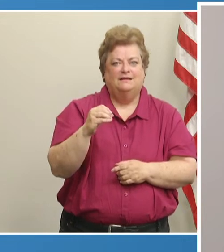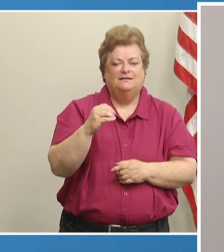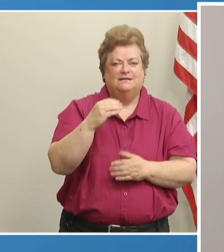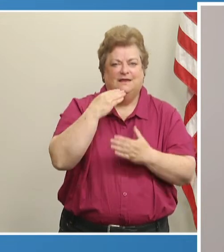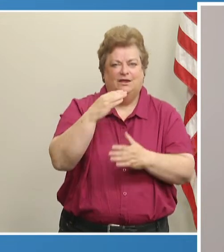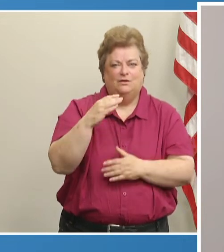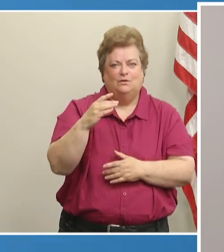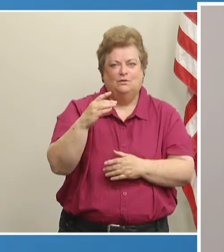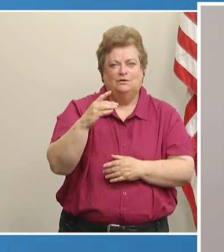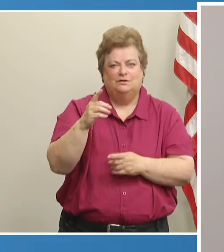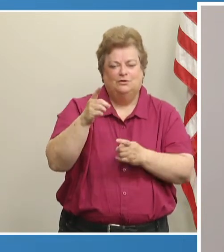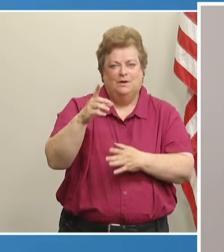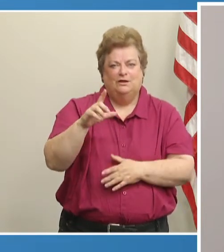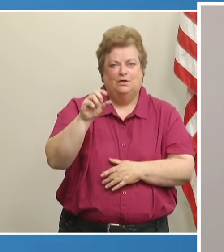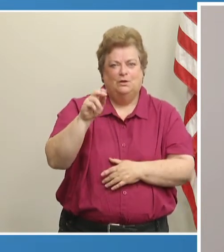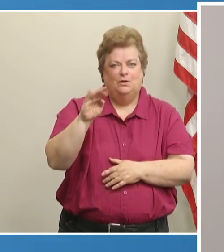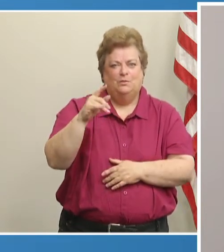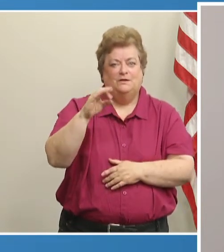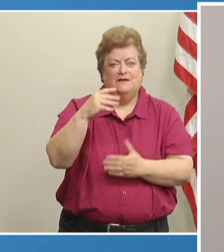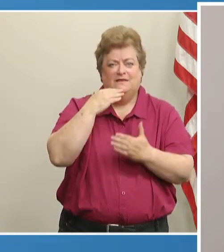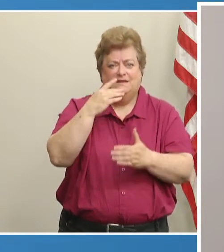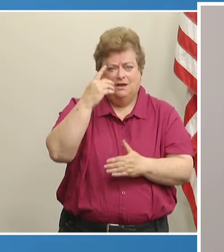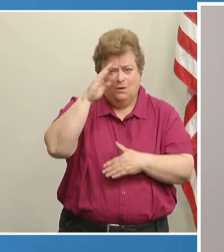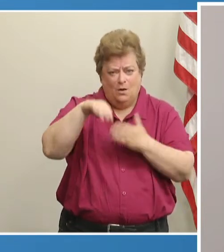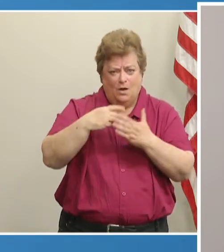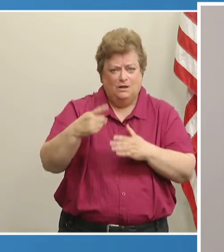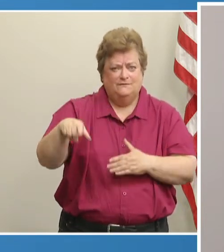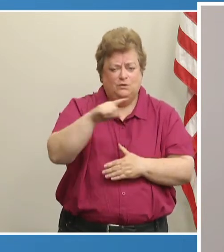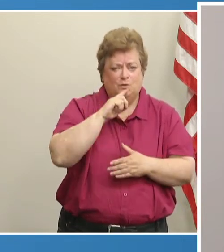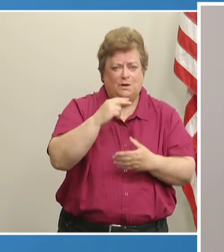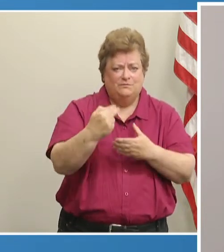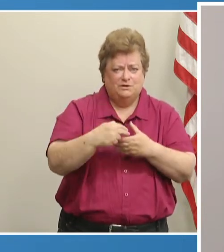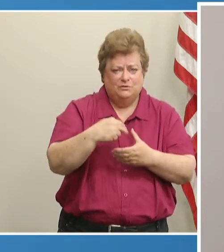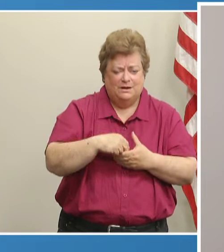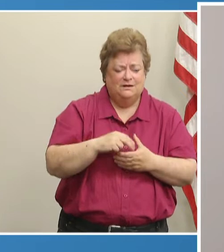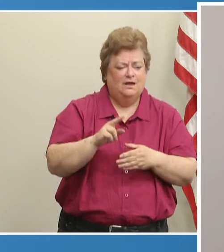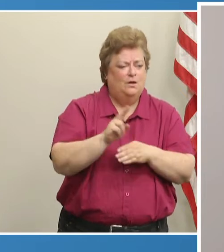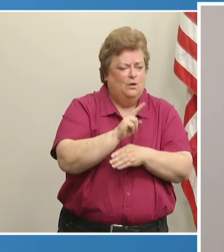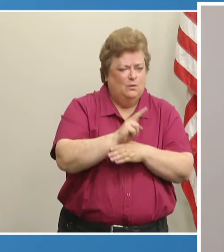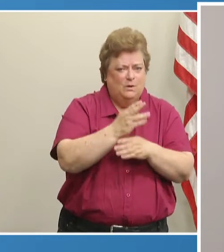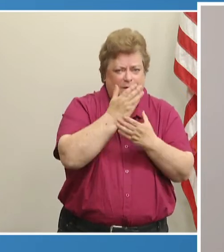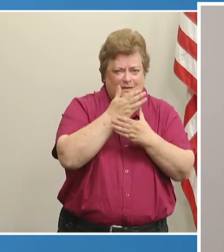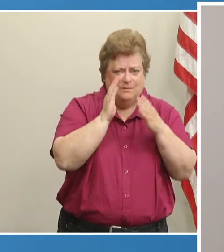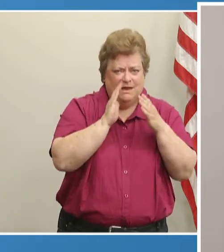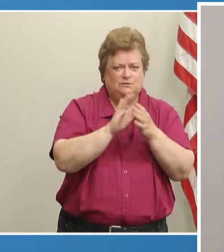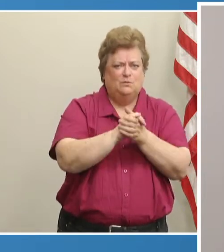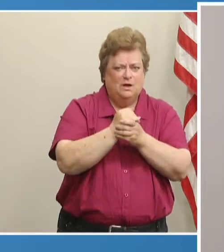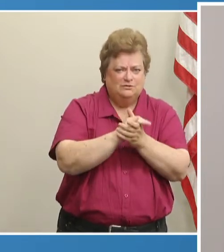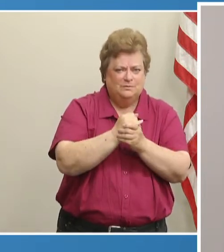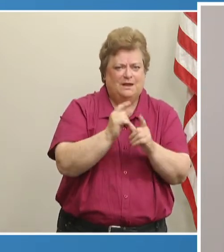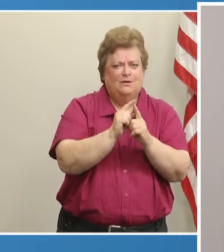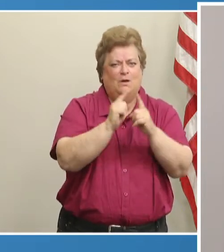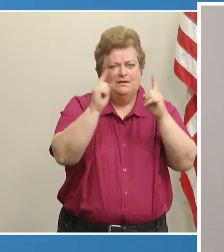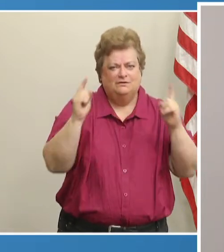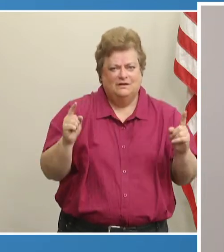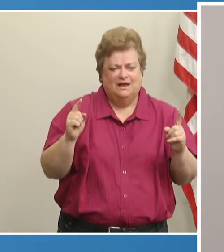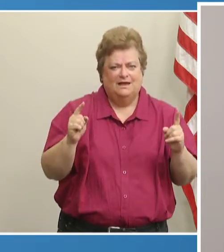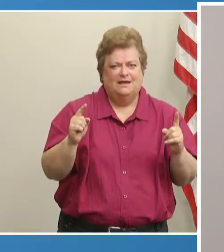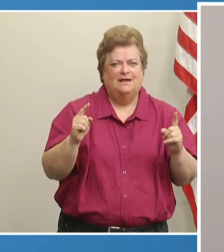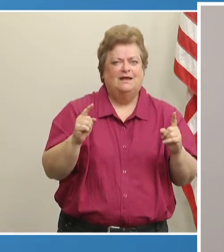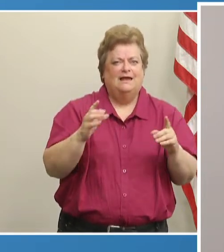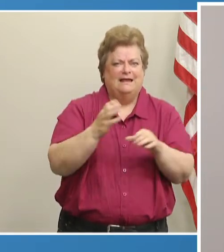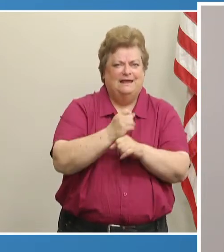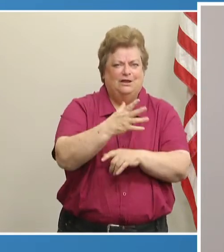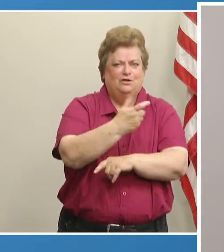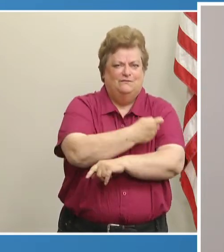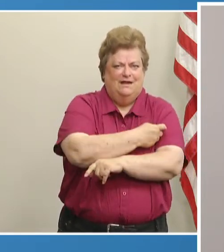team. Thank you to you, all of you who have been tuning in and wearing your masks and washing your hands and watching your distance and getting